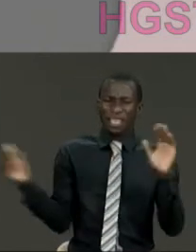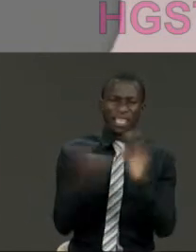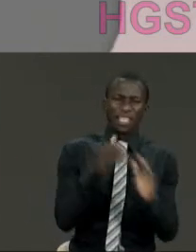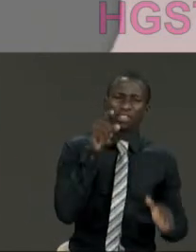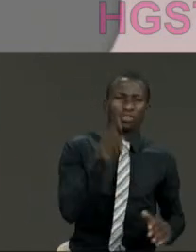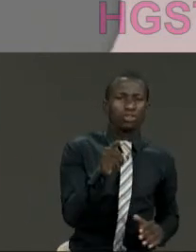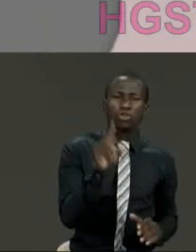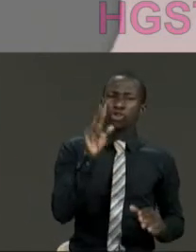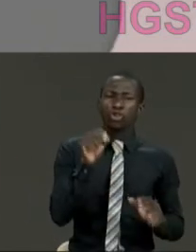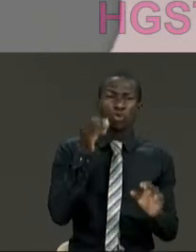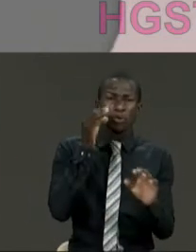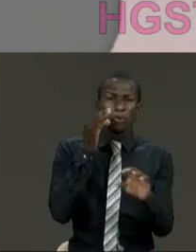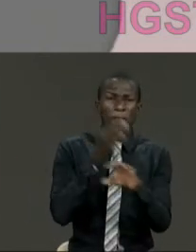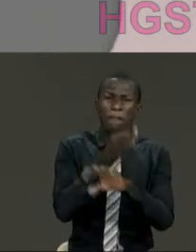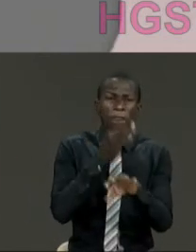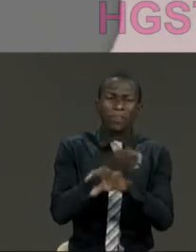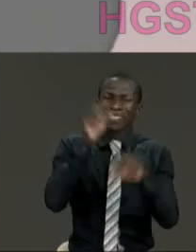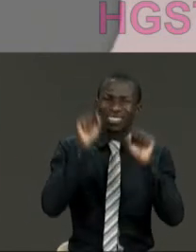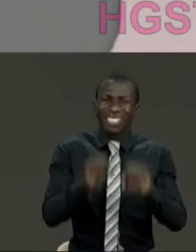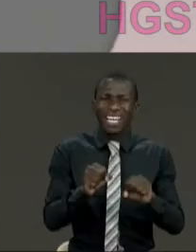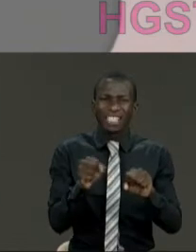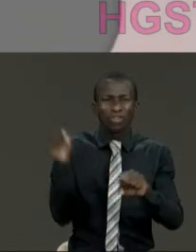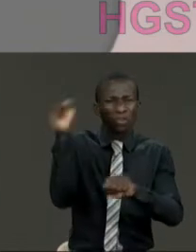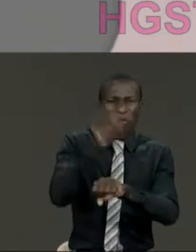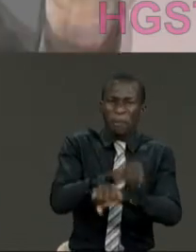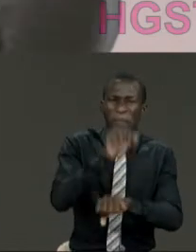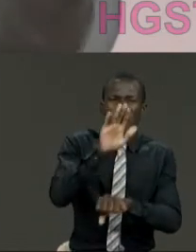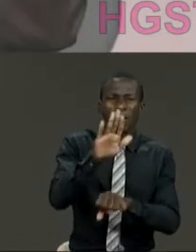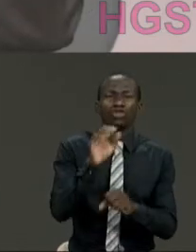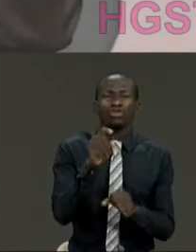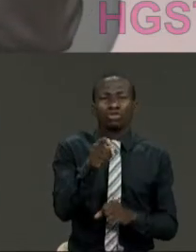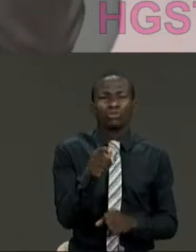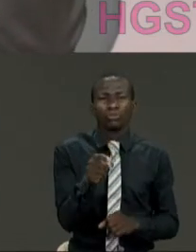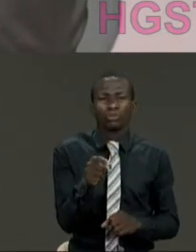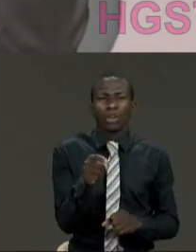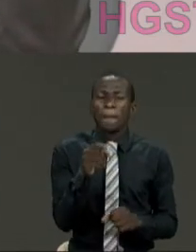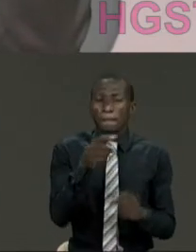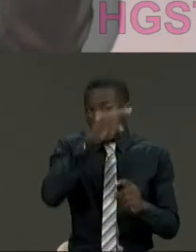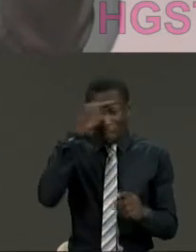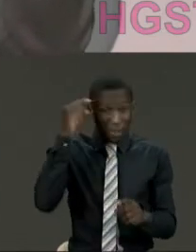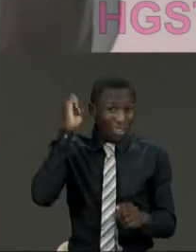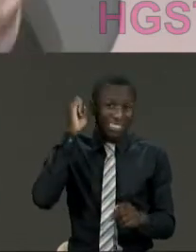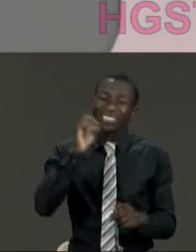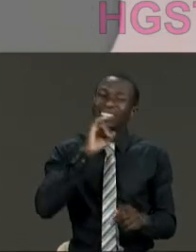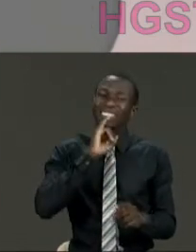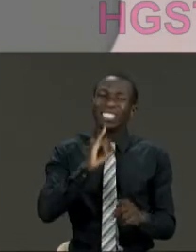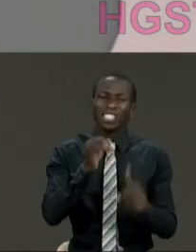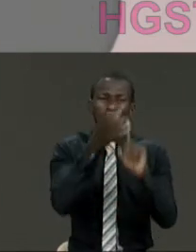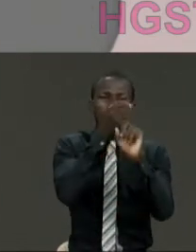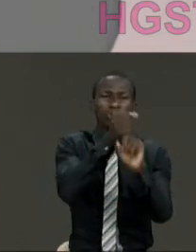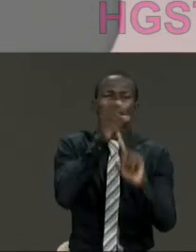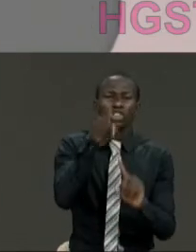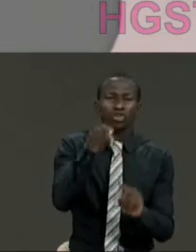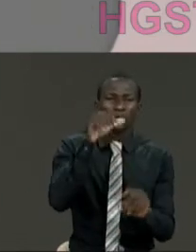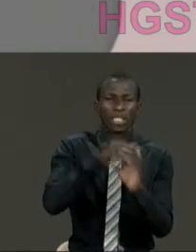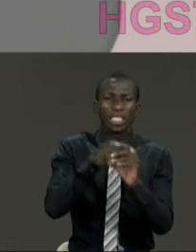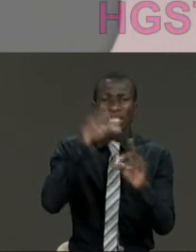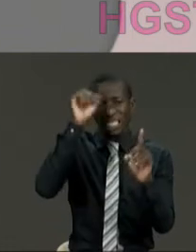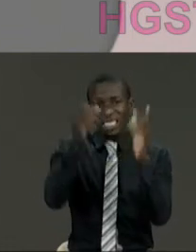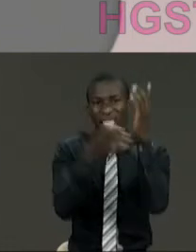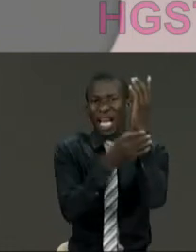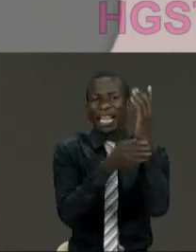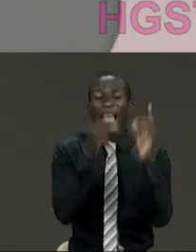no force of darkness can overpower you because he's holding you in his hand. And when he's holding you,